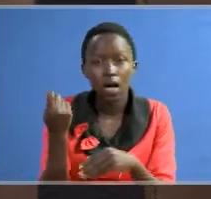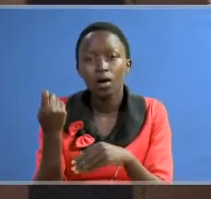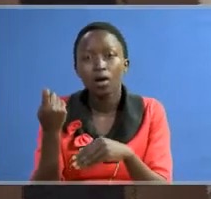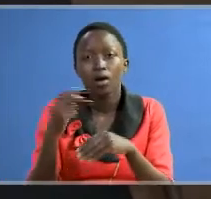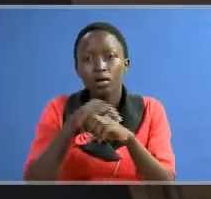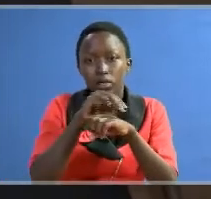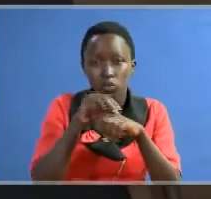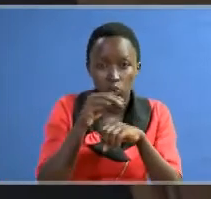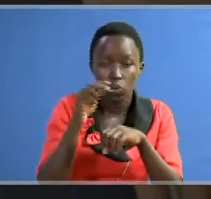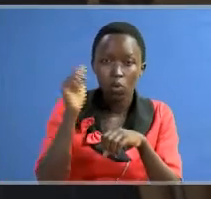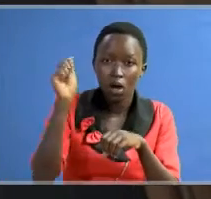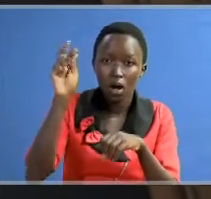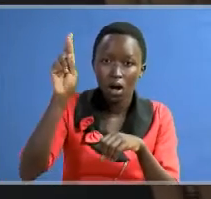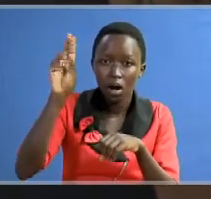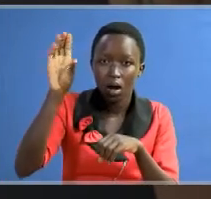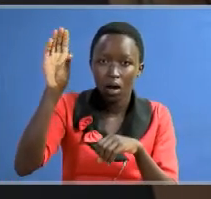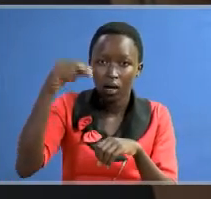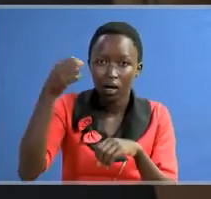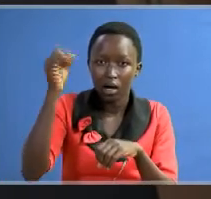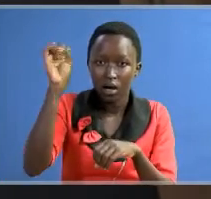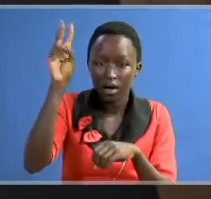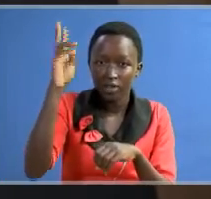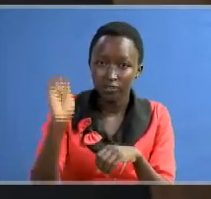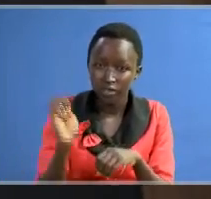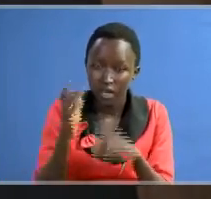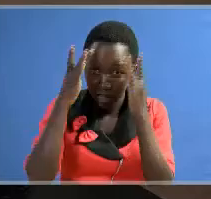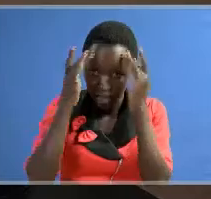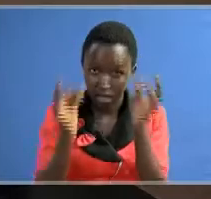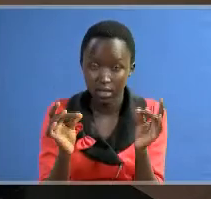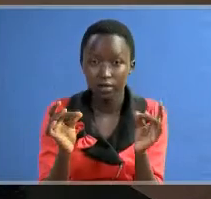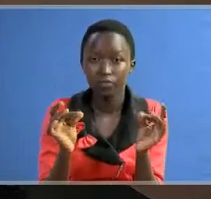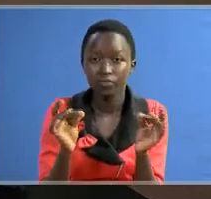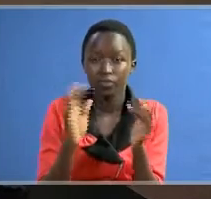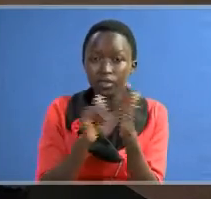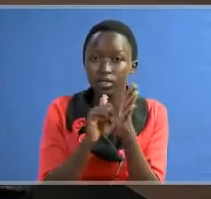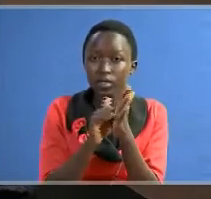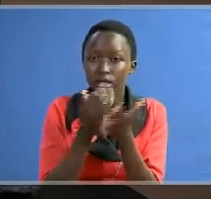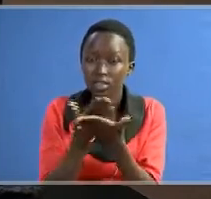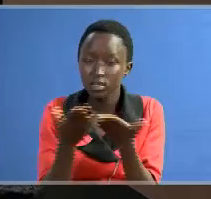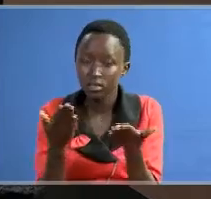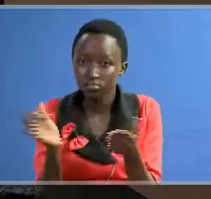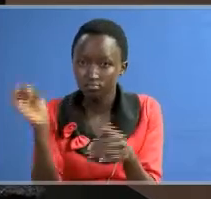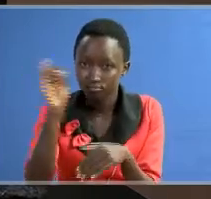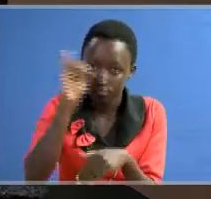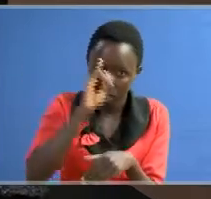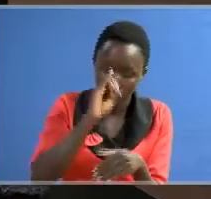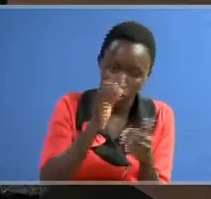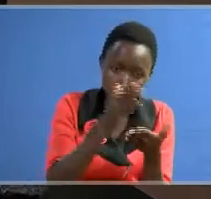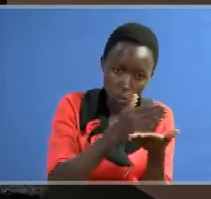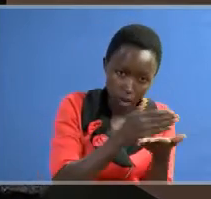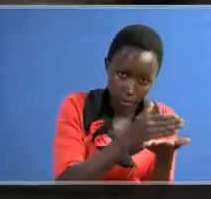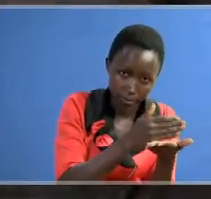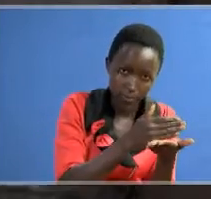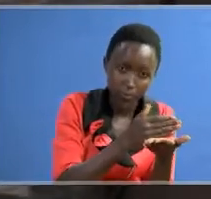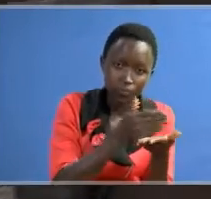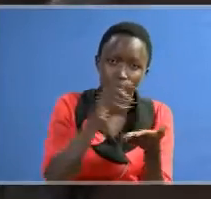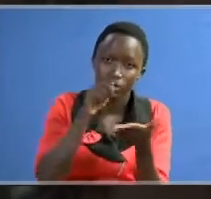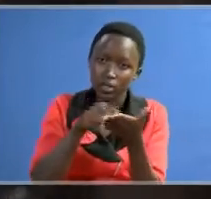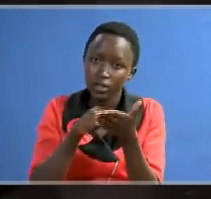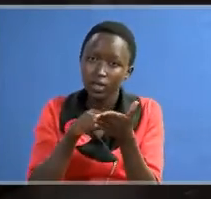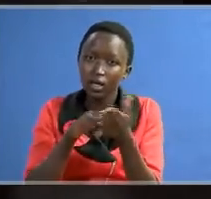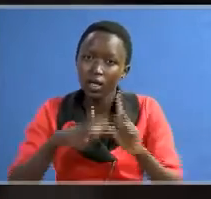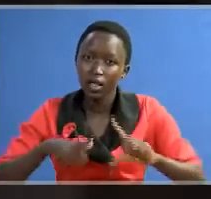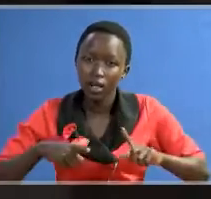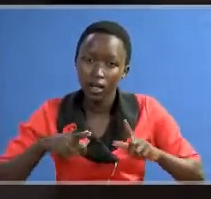Archives, he decided that even the artifact that he collected that was in